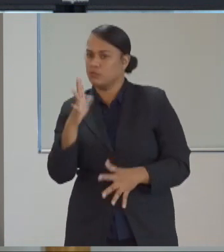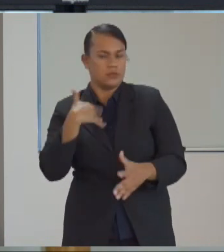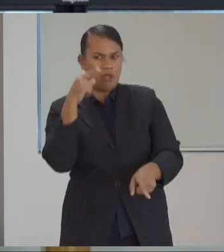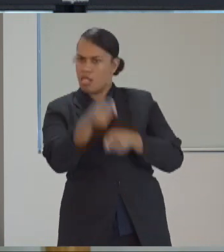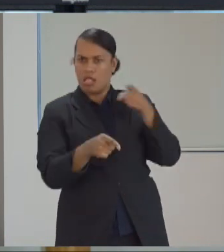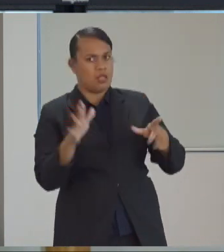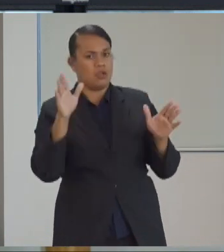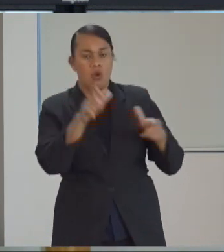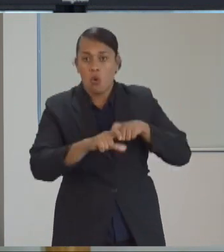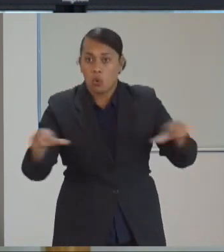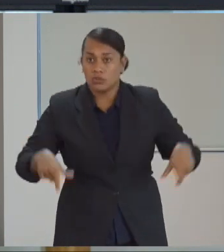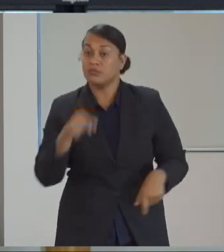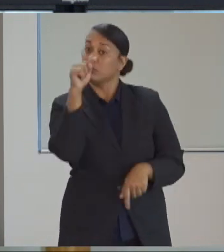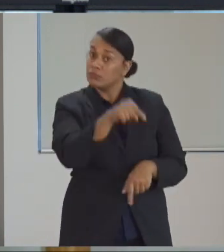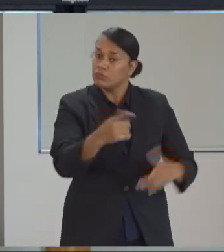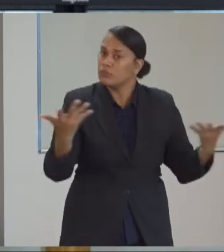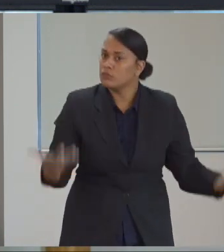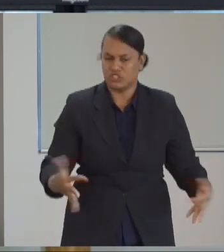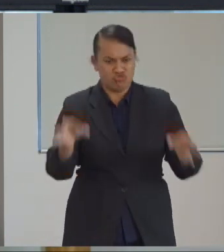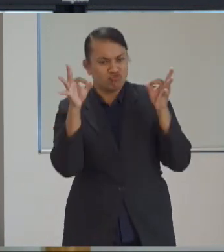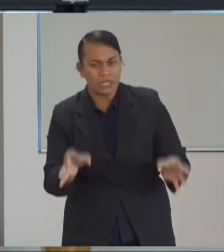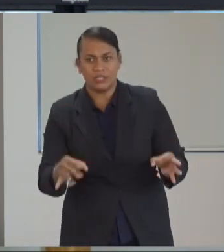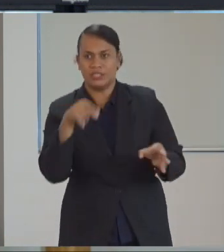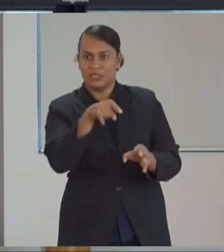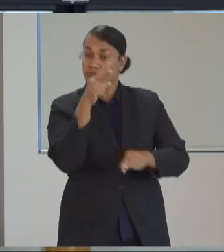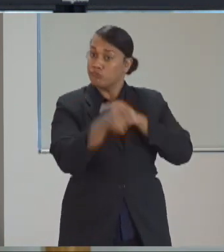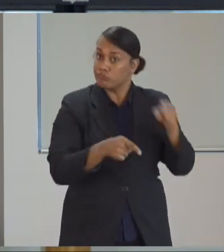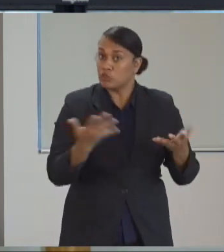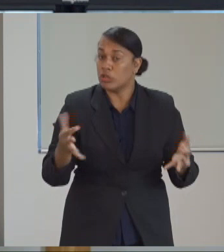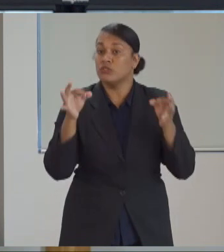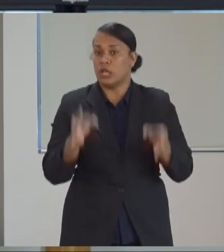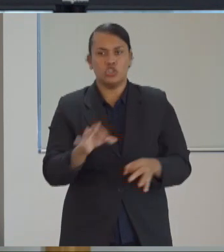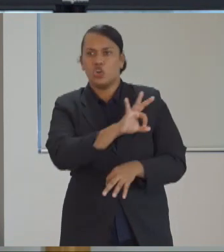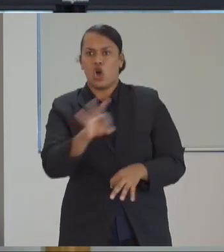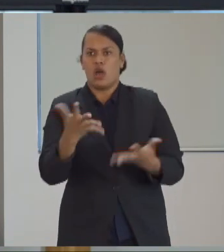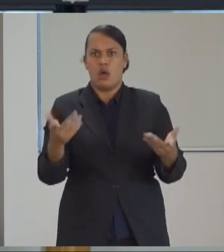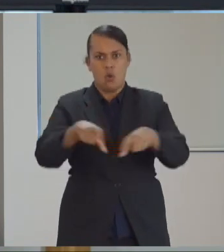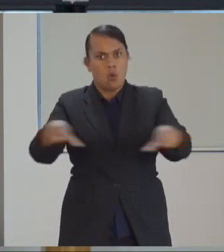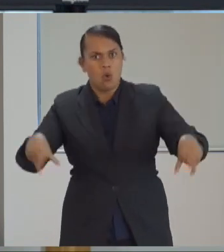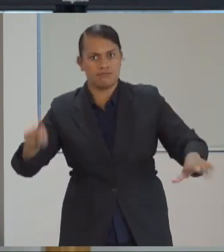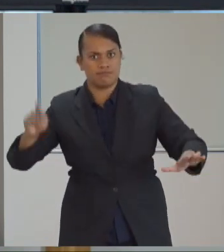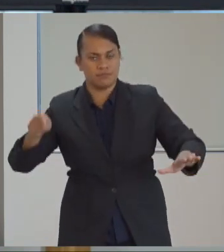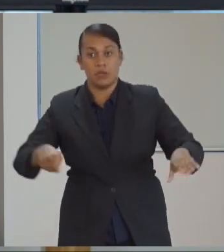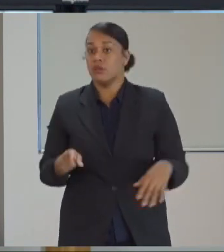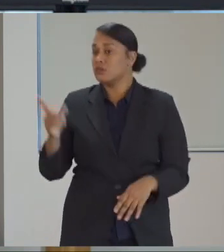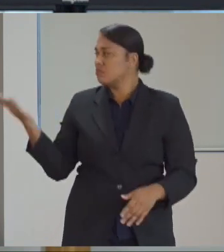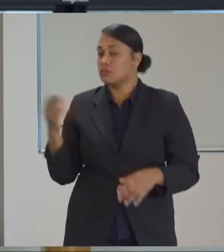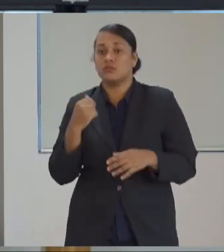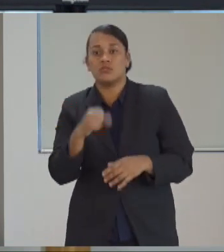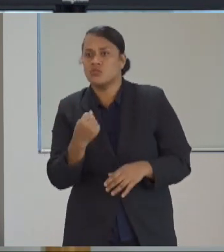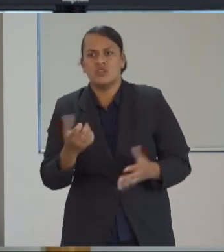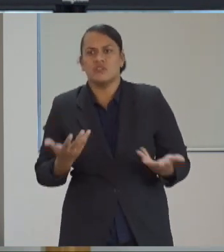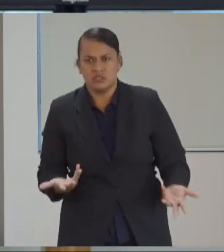Anyway, you're entitled to criticize a particular ruling. I'm criticizing a particular I'm ruling. an ordinary person, so I'm asking if it's an proper ordinary for the person AG. can also criticize a